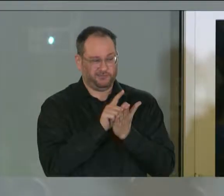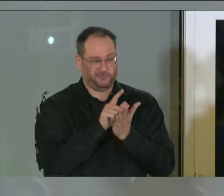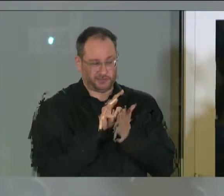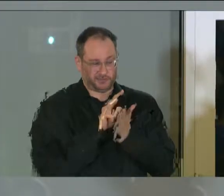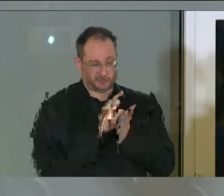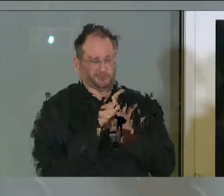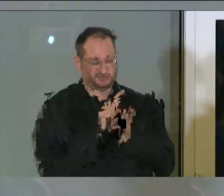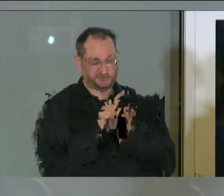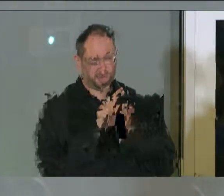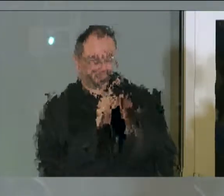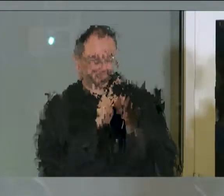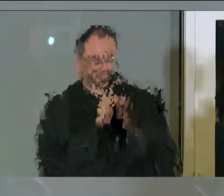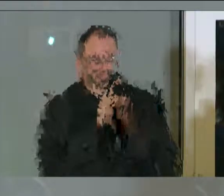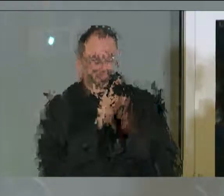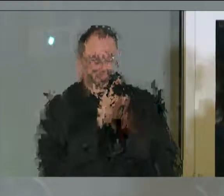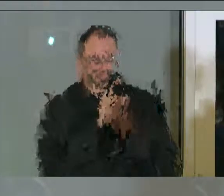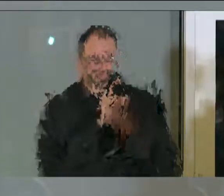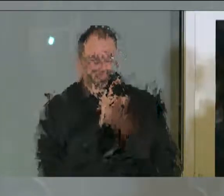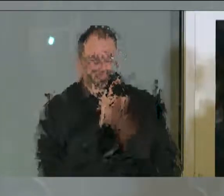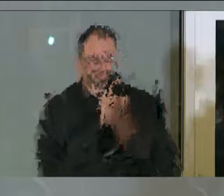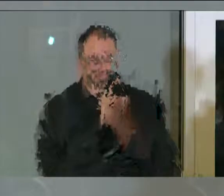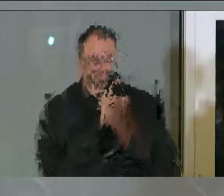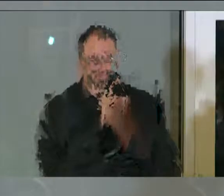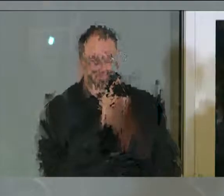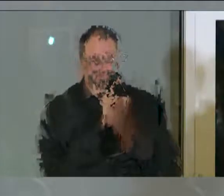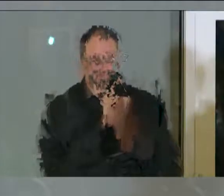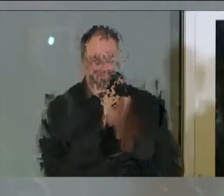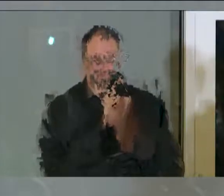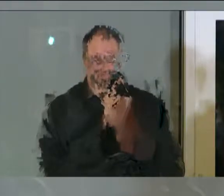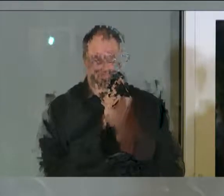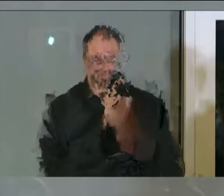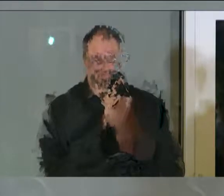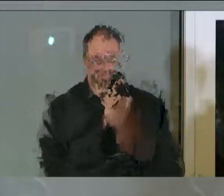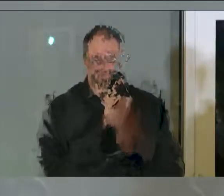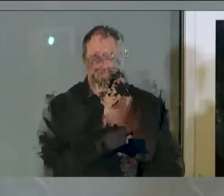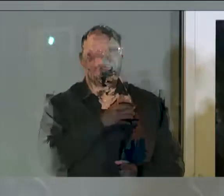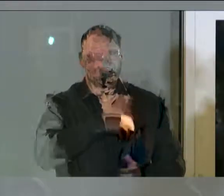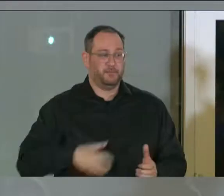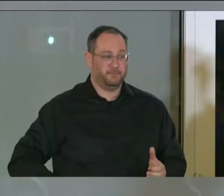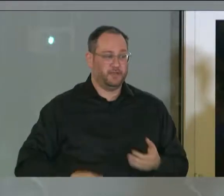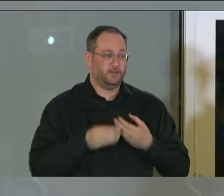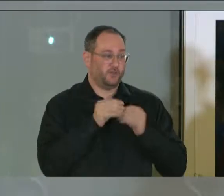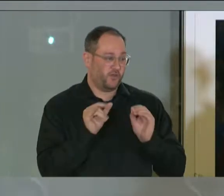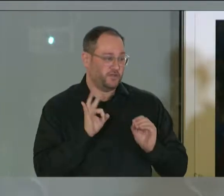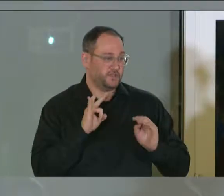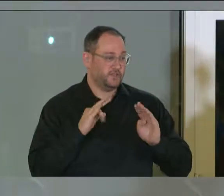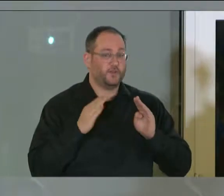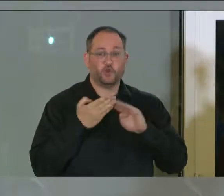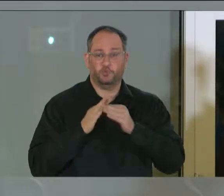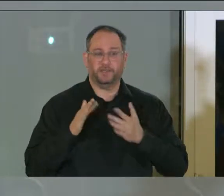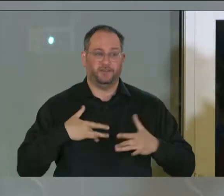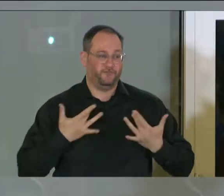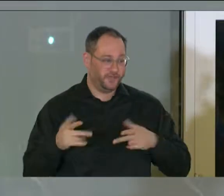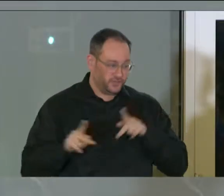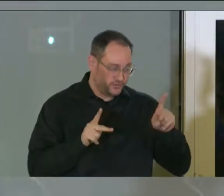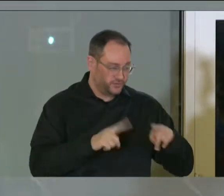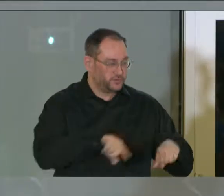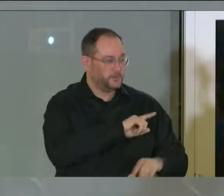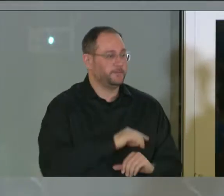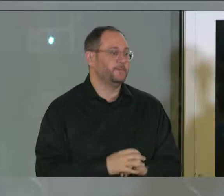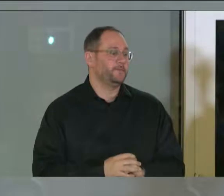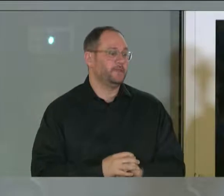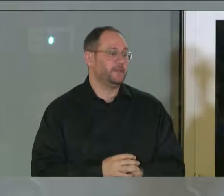Citizens, the Mayor's Office of Community Affairs, as well as our ONE's Office,